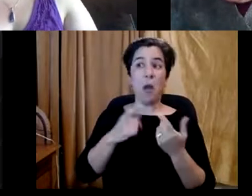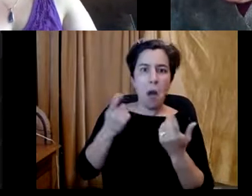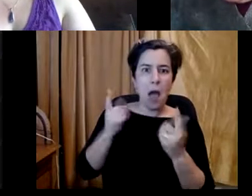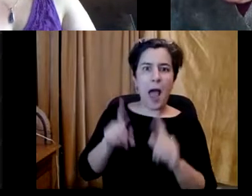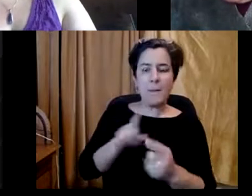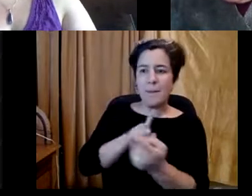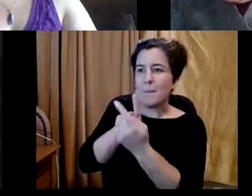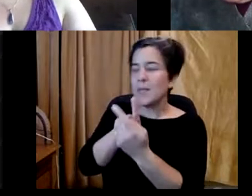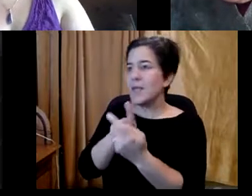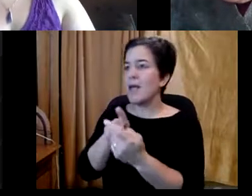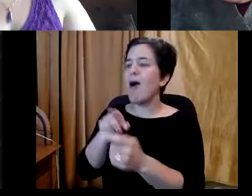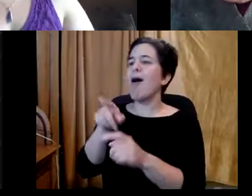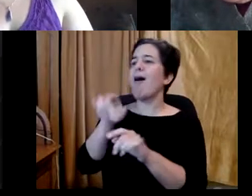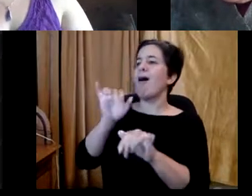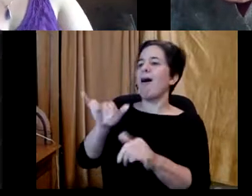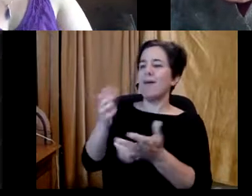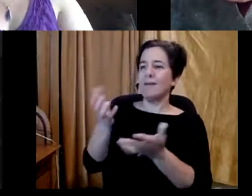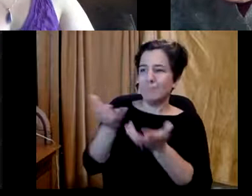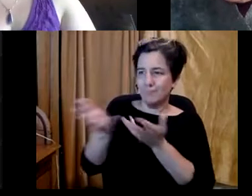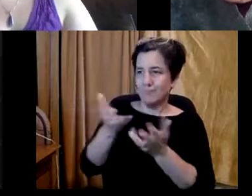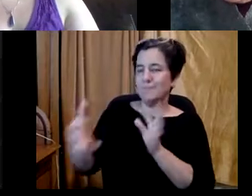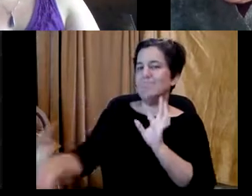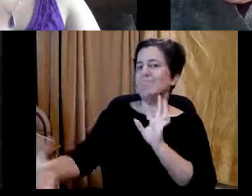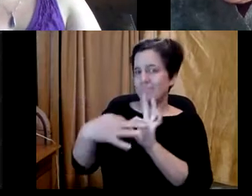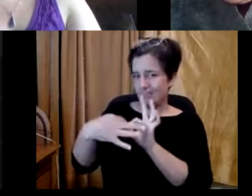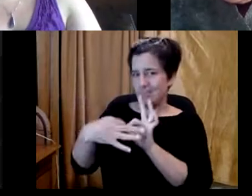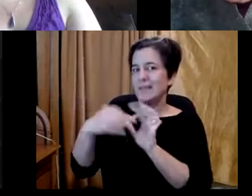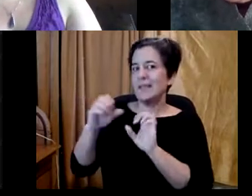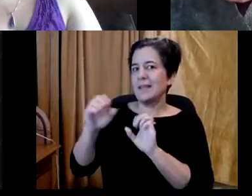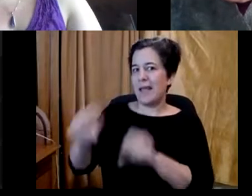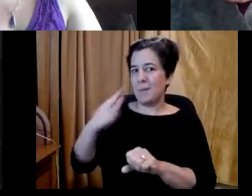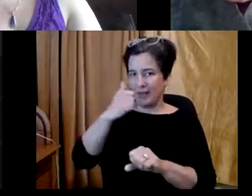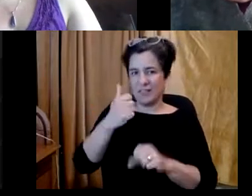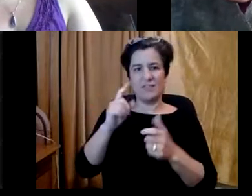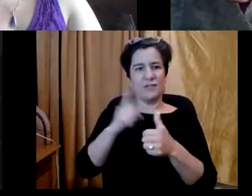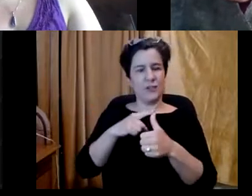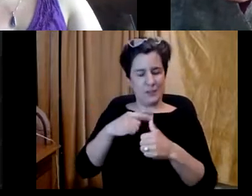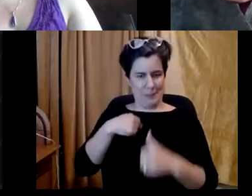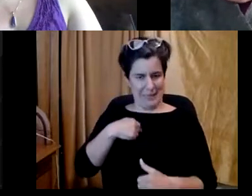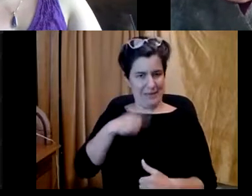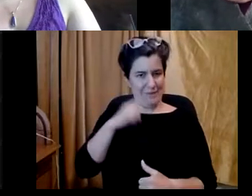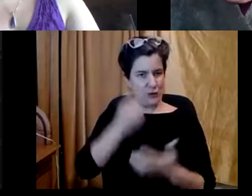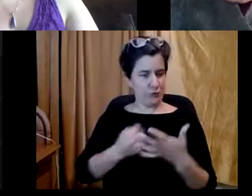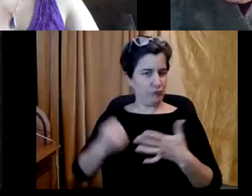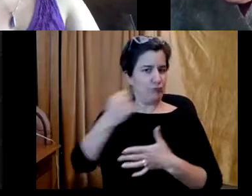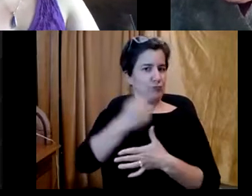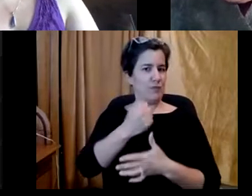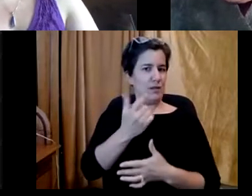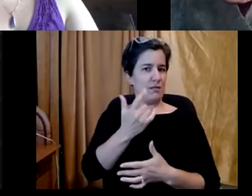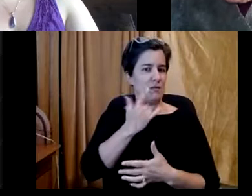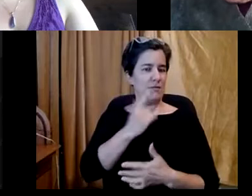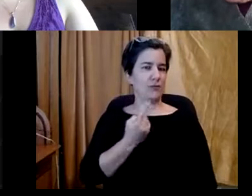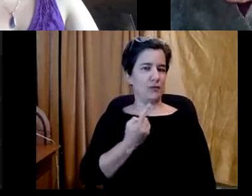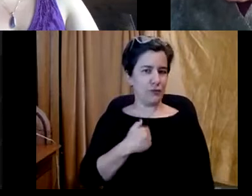does nothing but lift you both up, which is where we all want to be. So thank you for being here tonight. And I really look forward to hearing